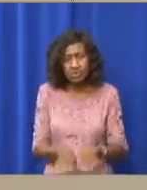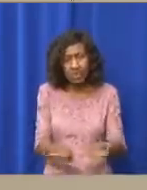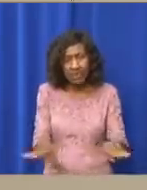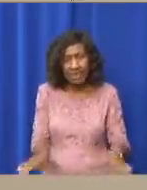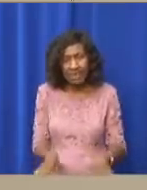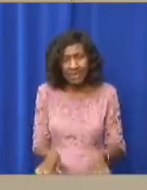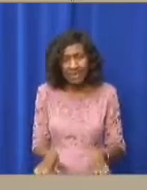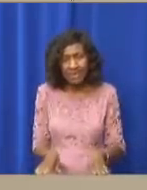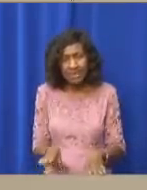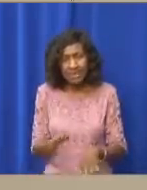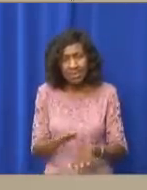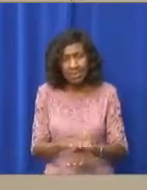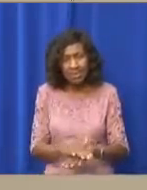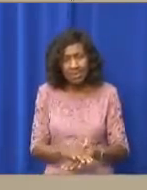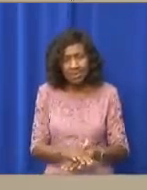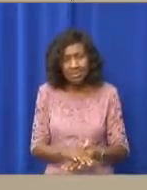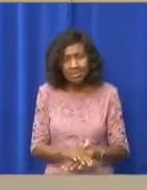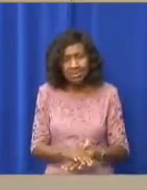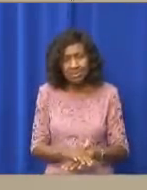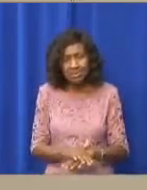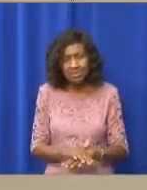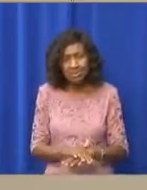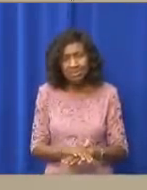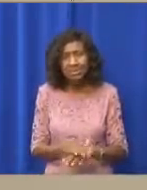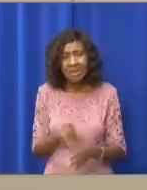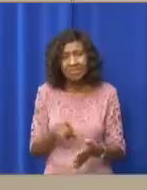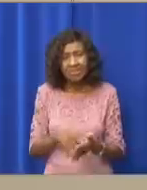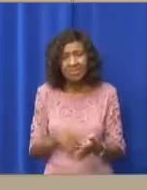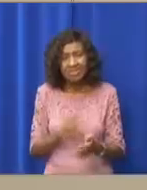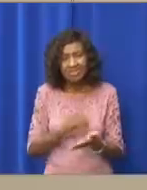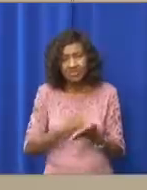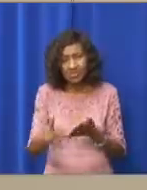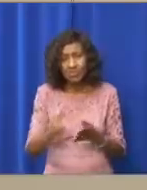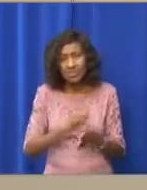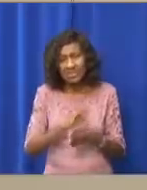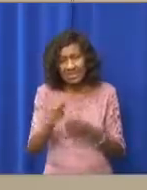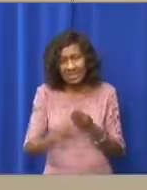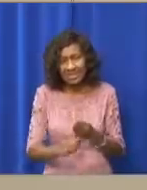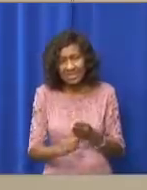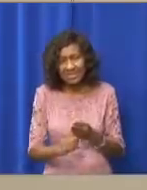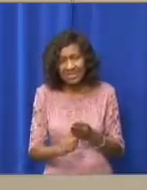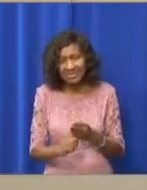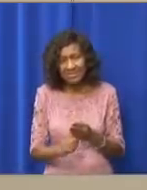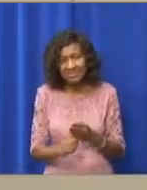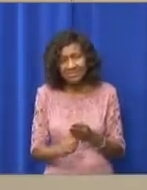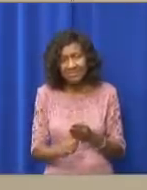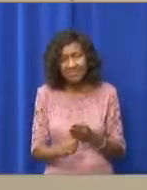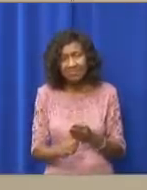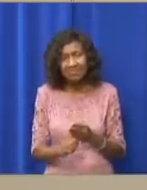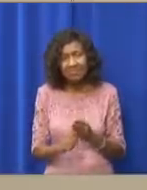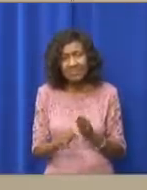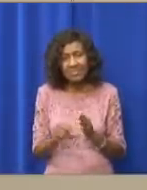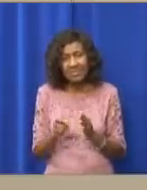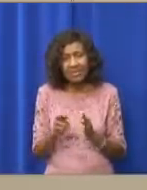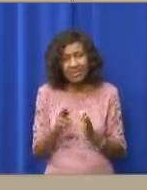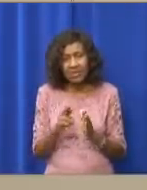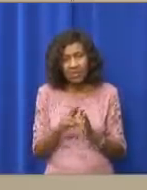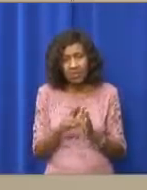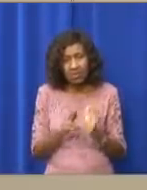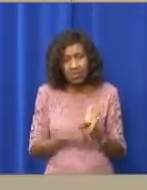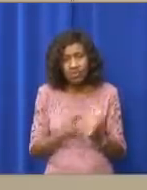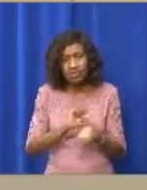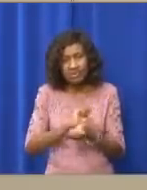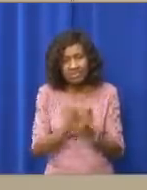all on this weekend. The relaxation in those rules do not begin